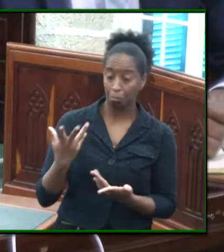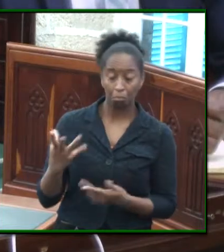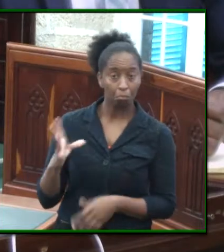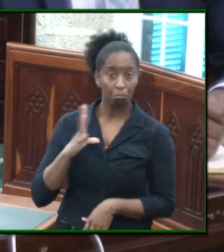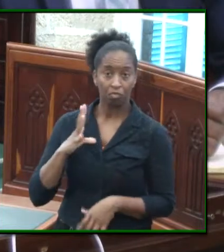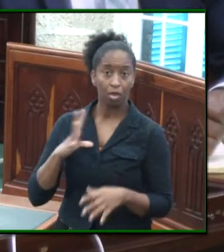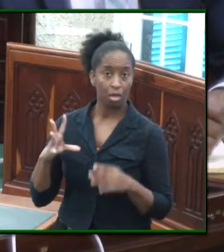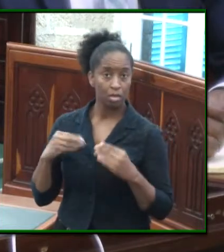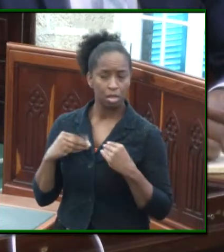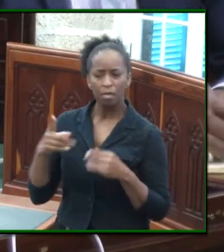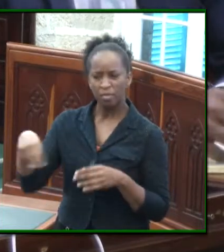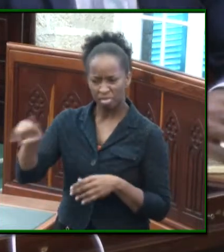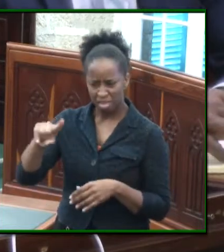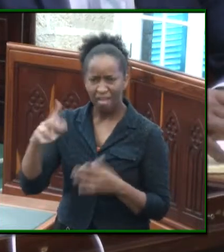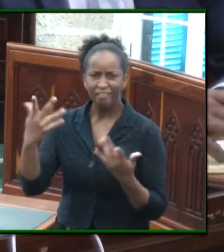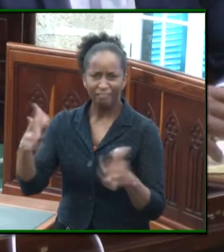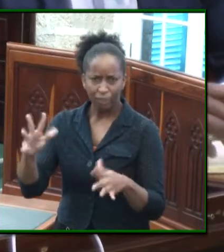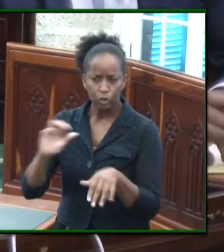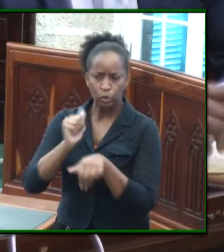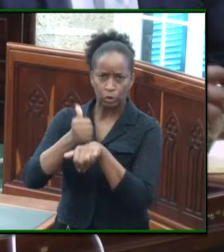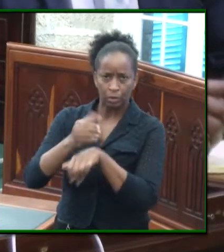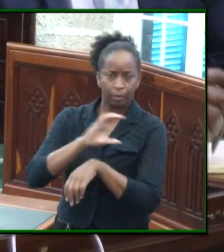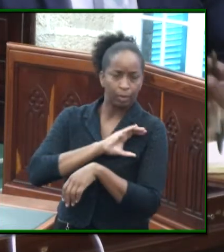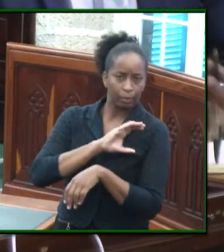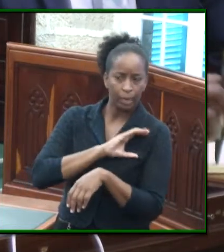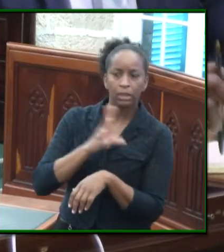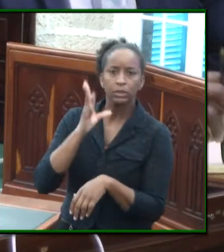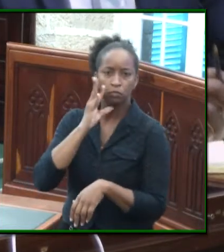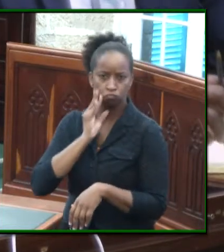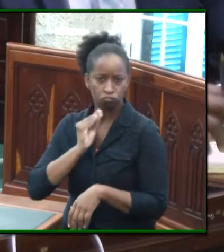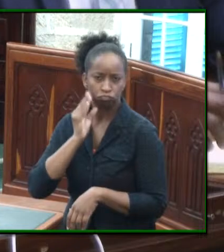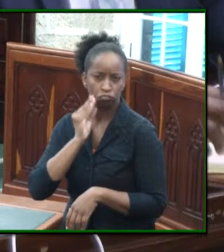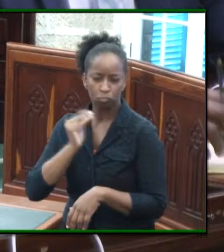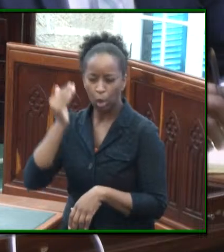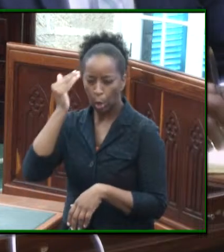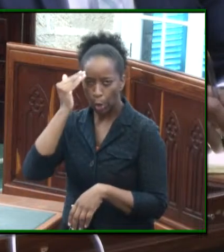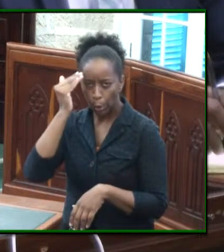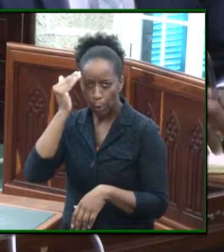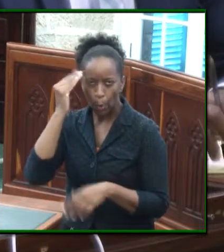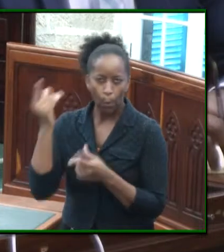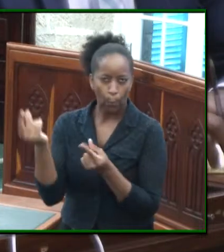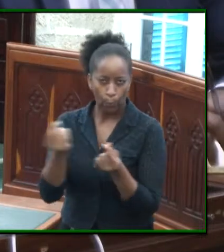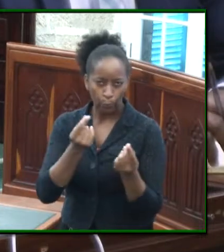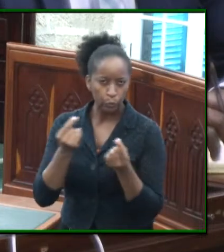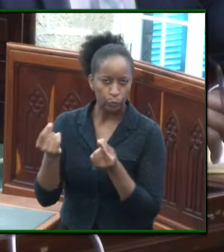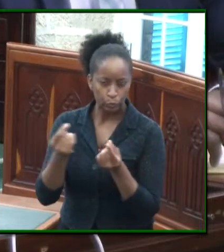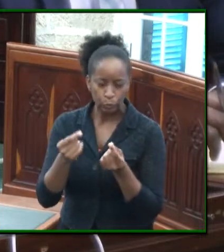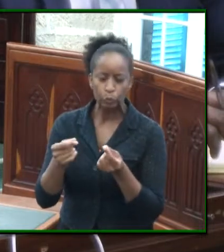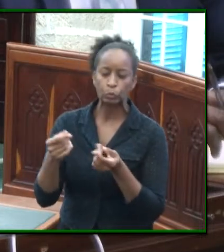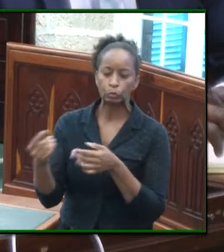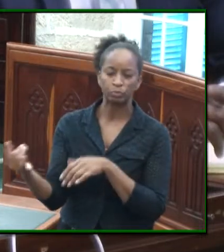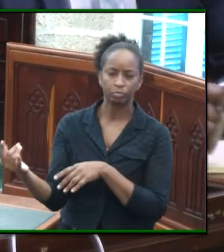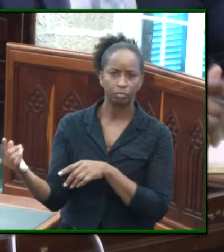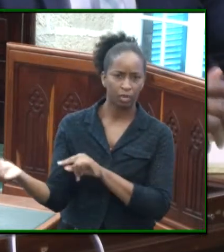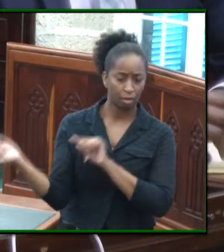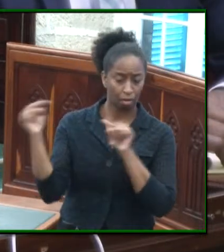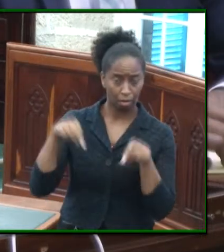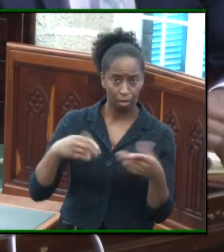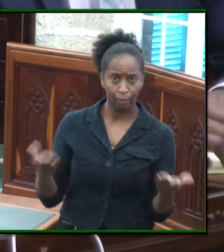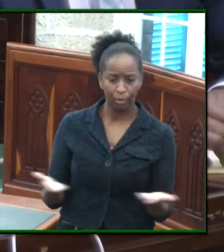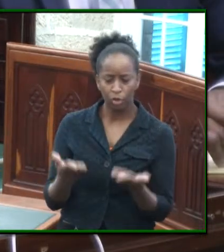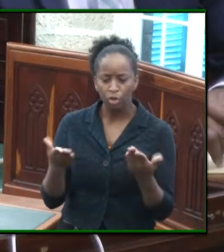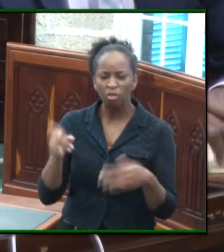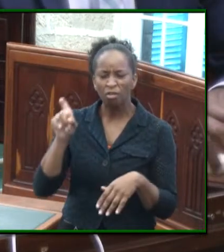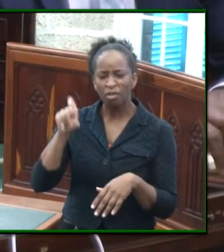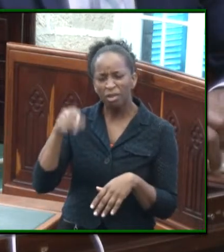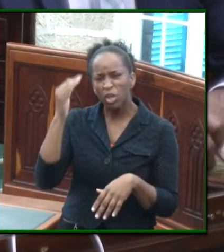to become acclimatized to our legal arrangements and our police practice. And then there's also